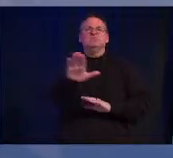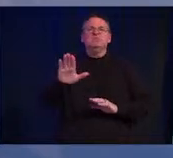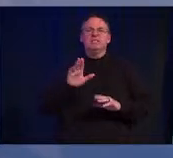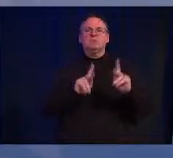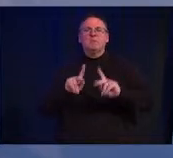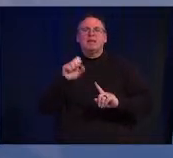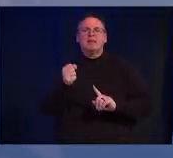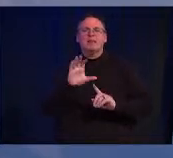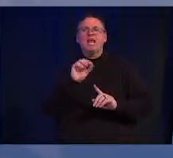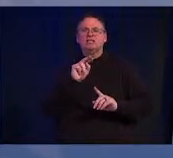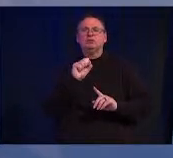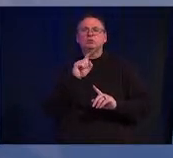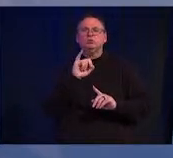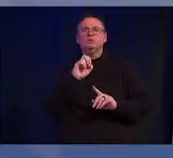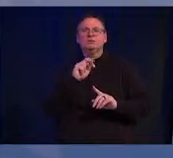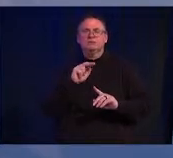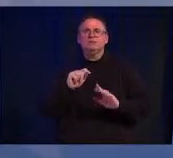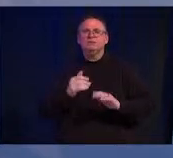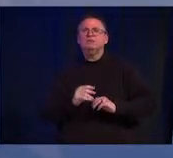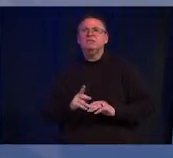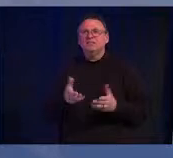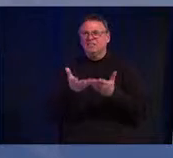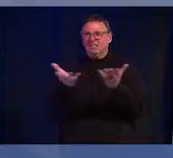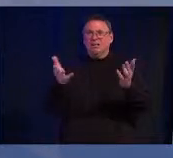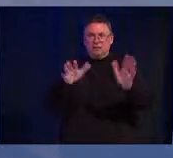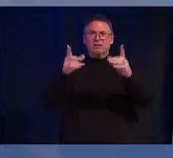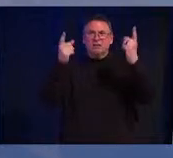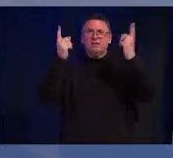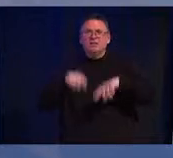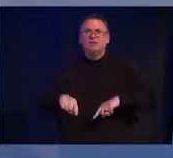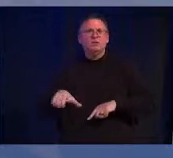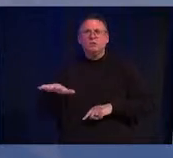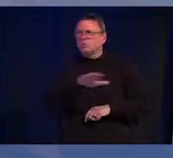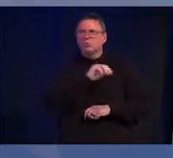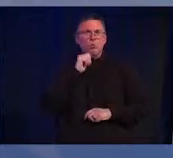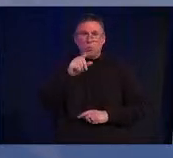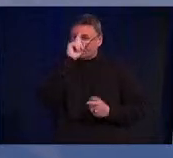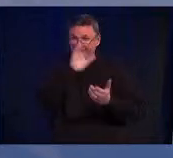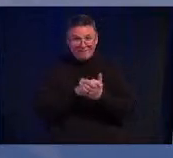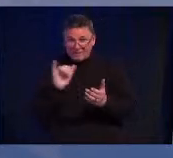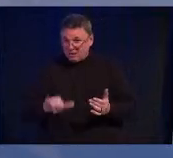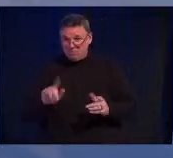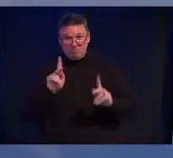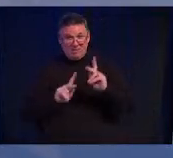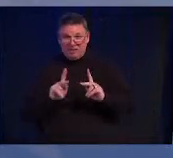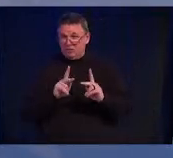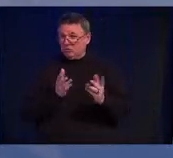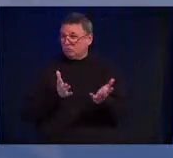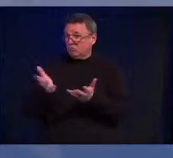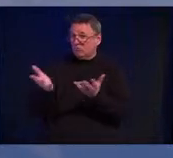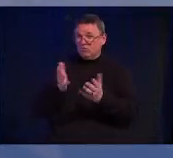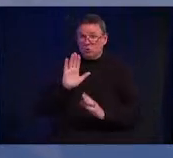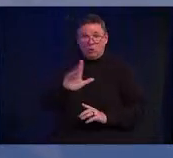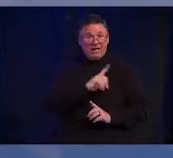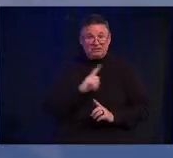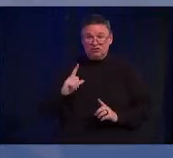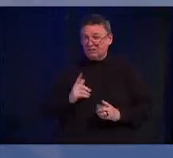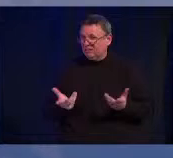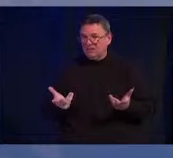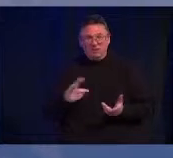I think if you don't believe that our people are talking to their legislators and coming up with a good